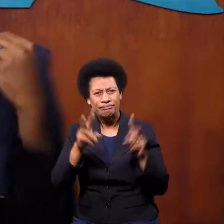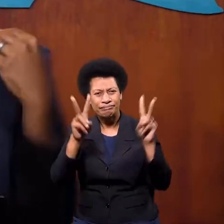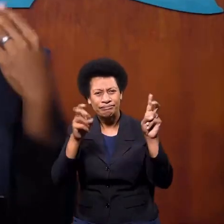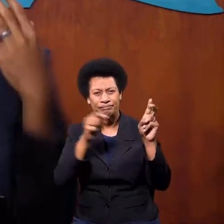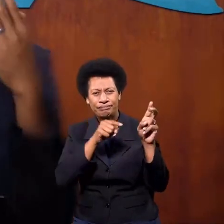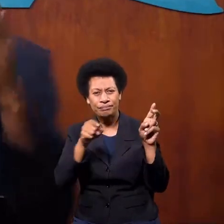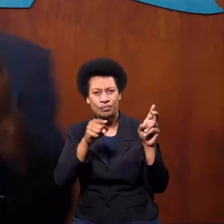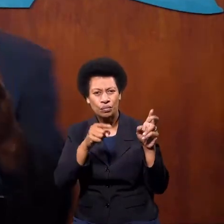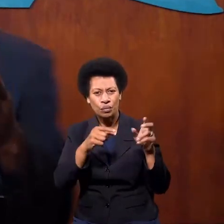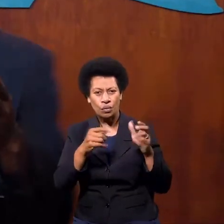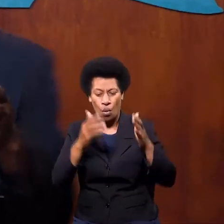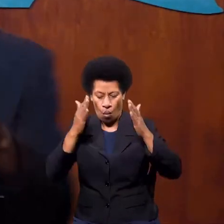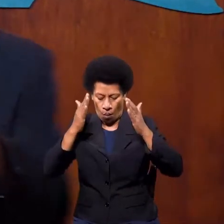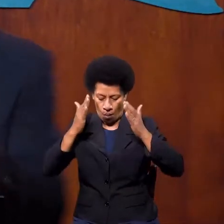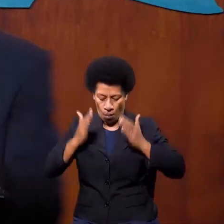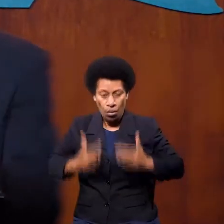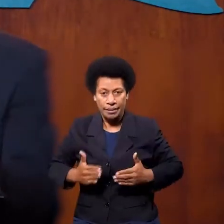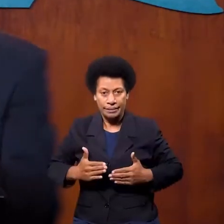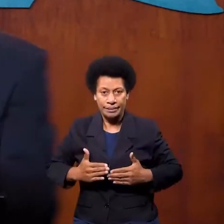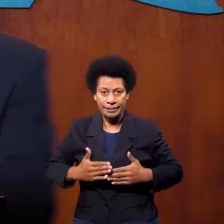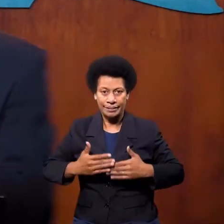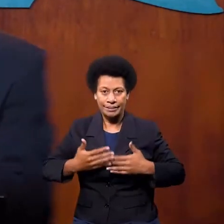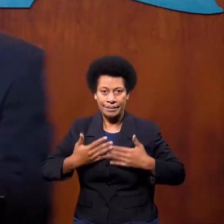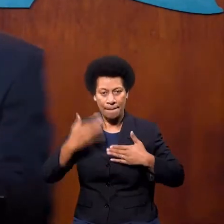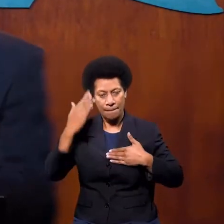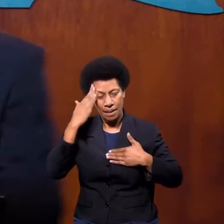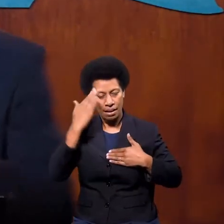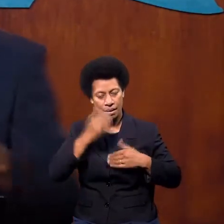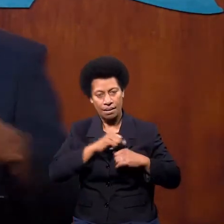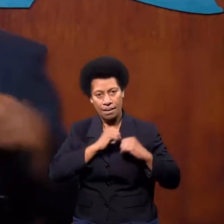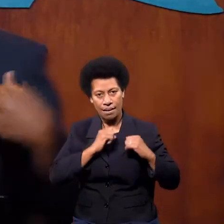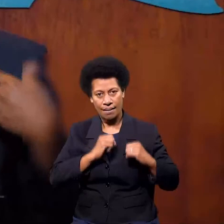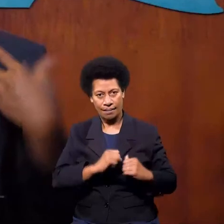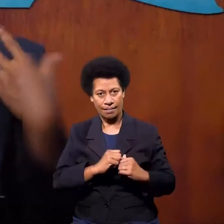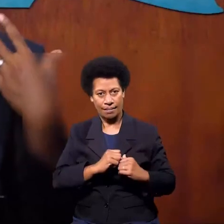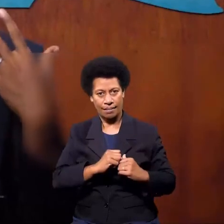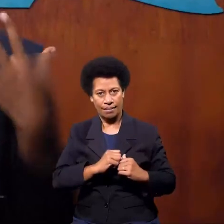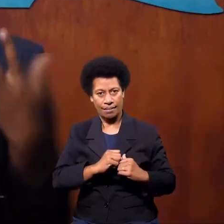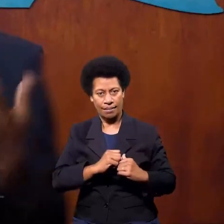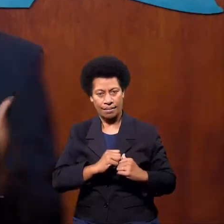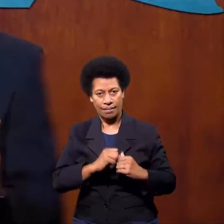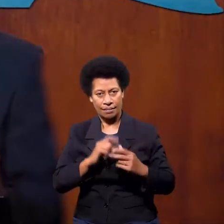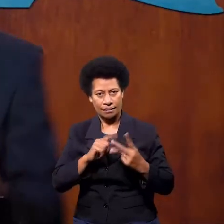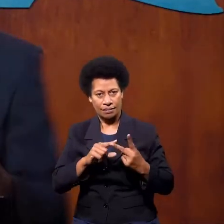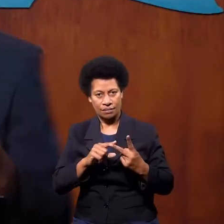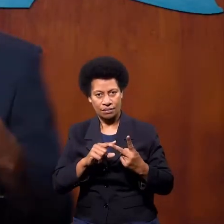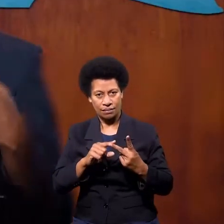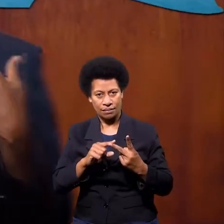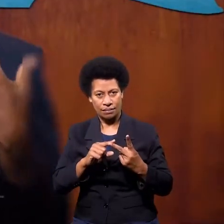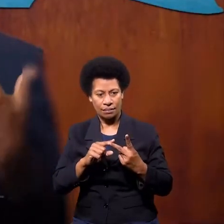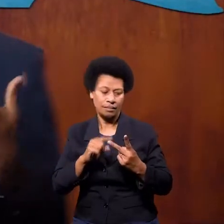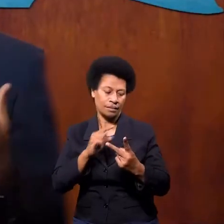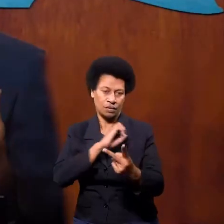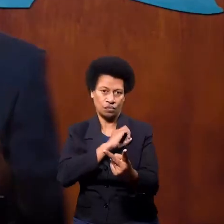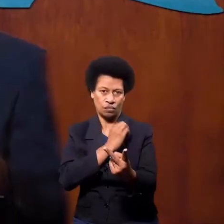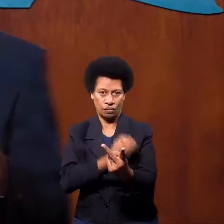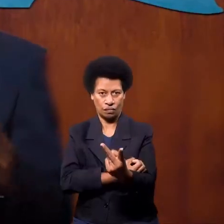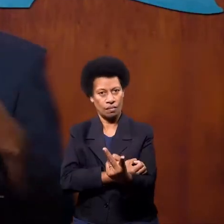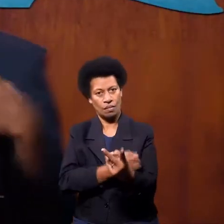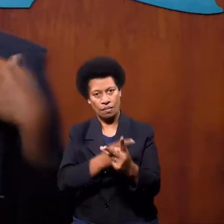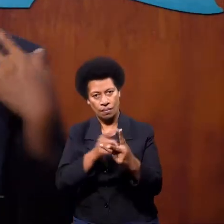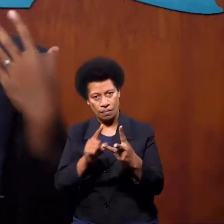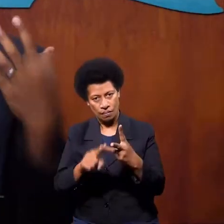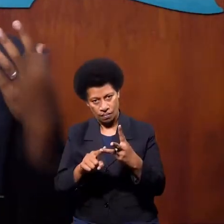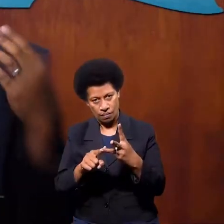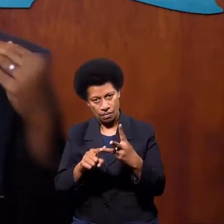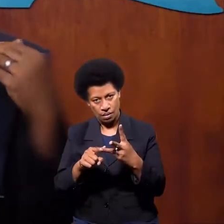your whole to God. Mm-hmm. It just is in this verse, your whole heart, your whole soul,